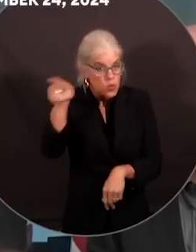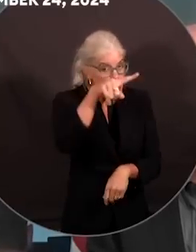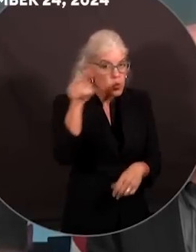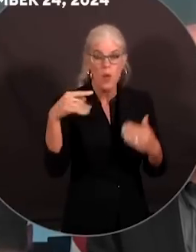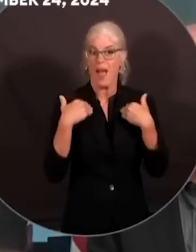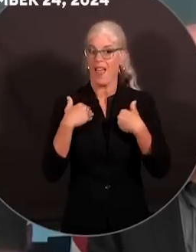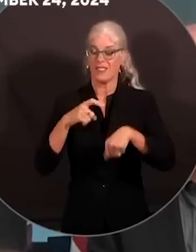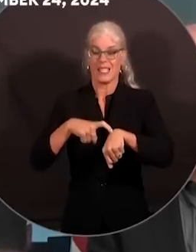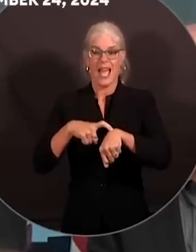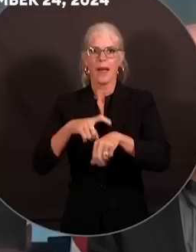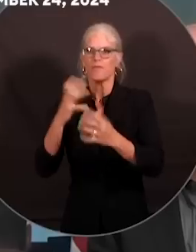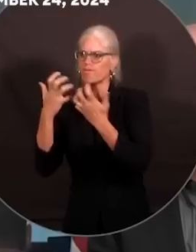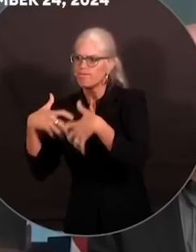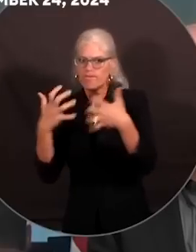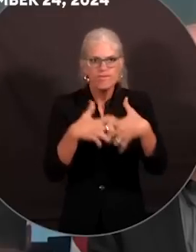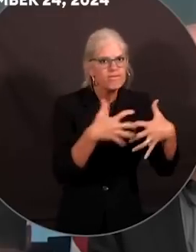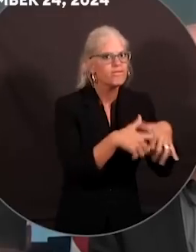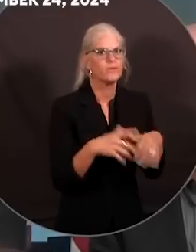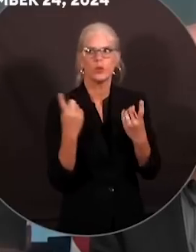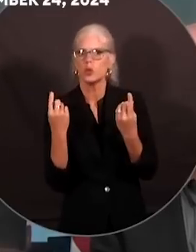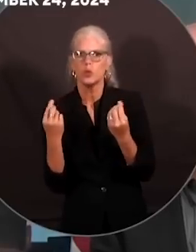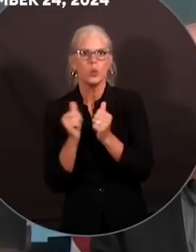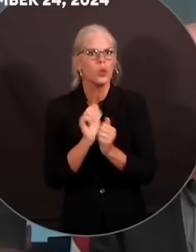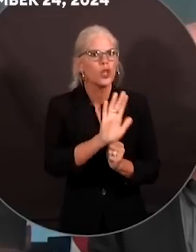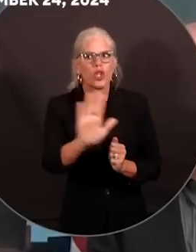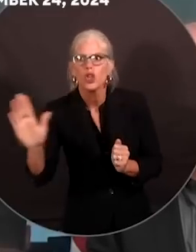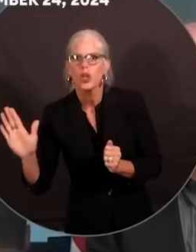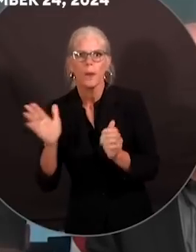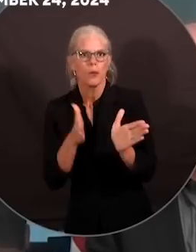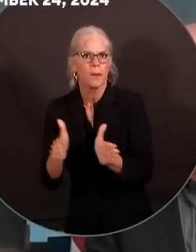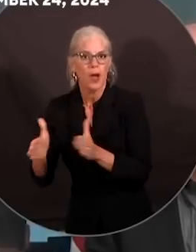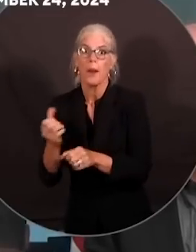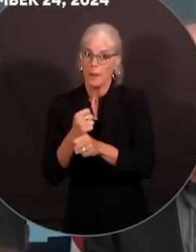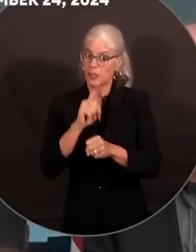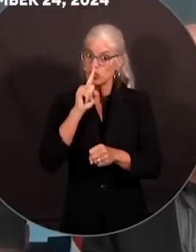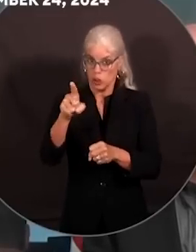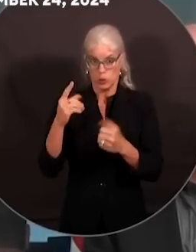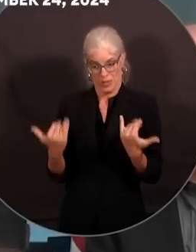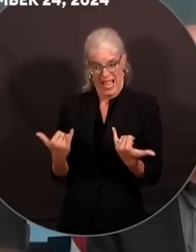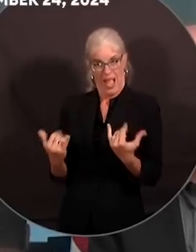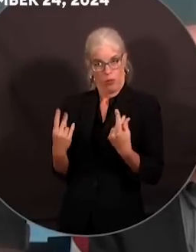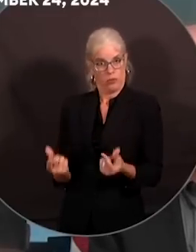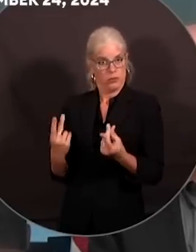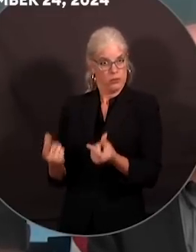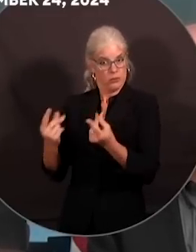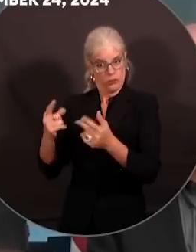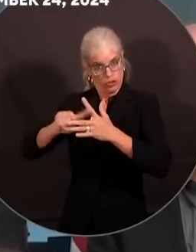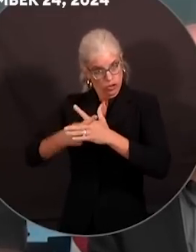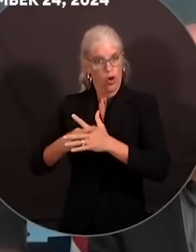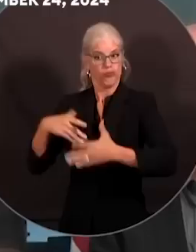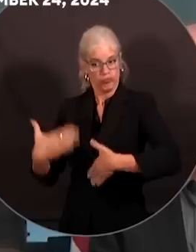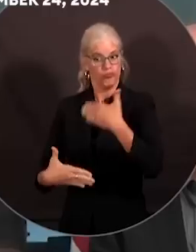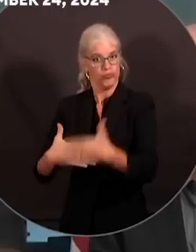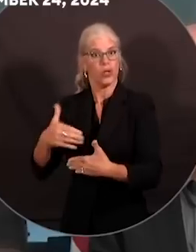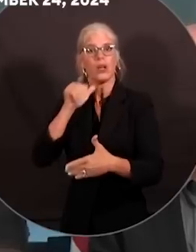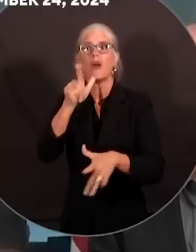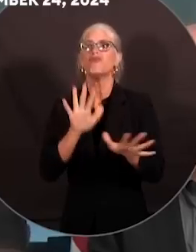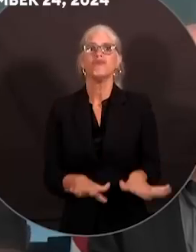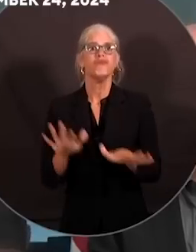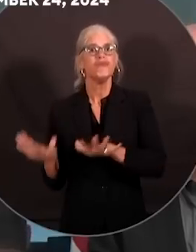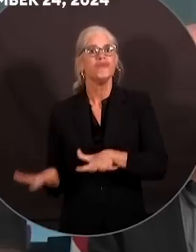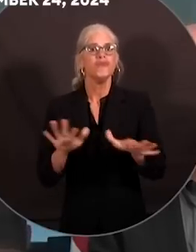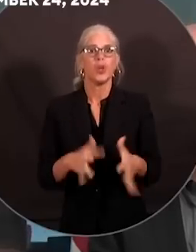plan and make sure that you are executing your hurricane preparedness plan. Your gas tanks